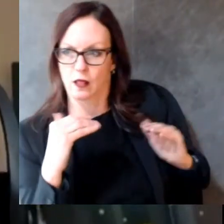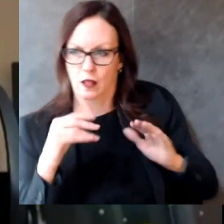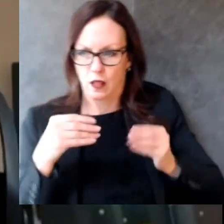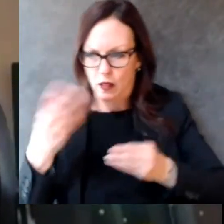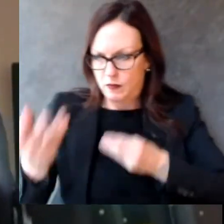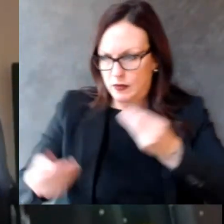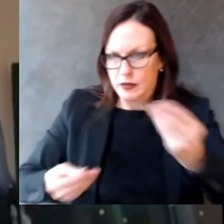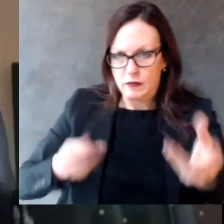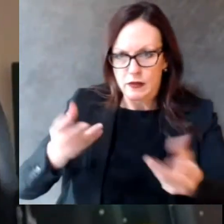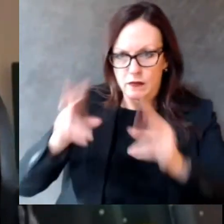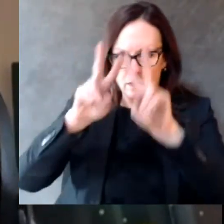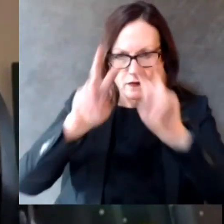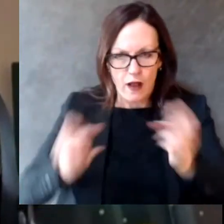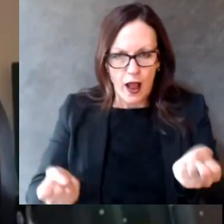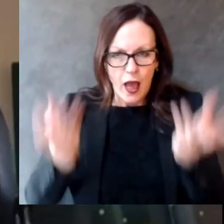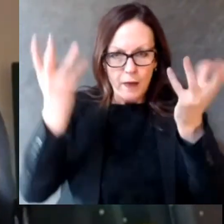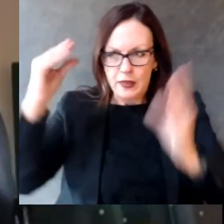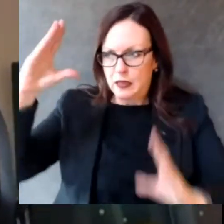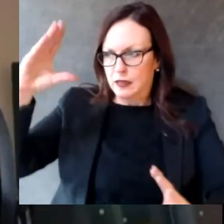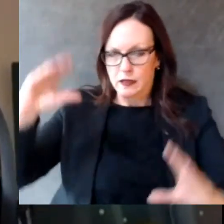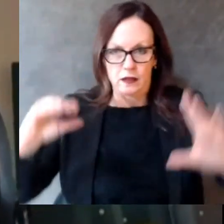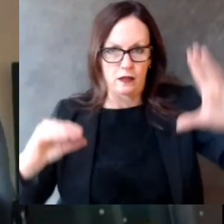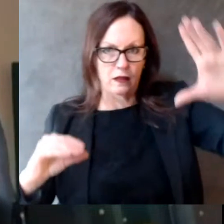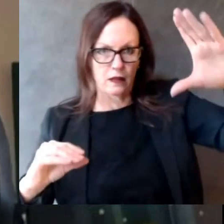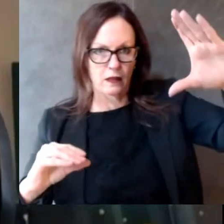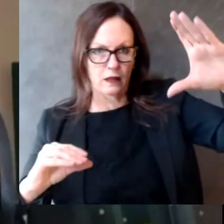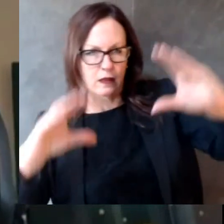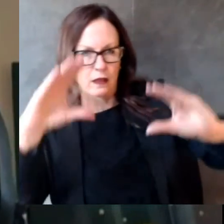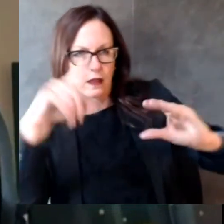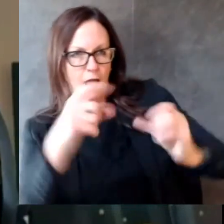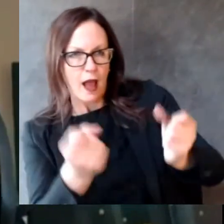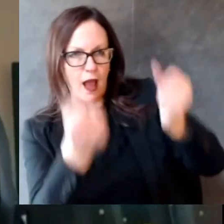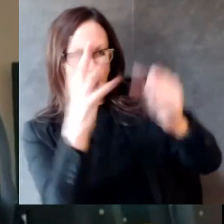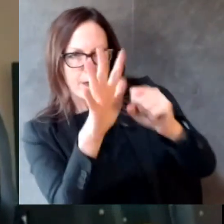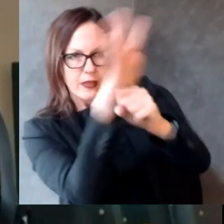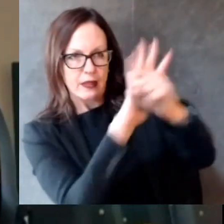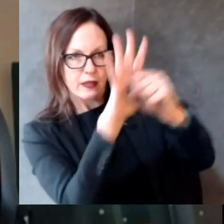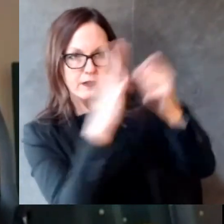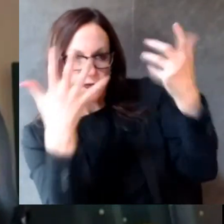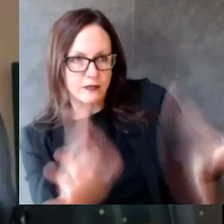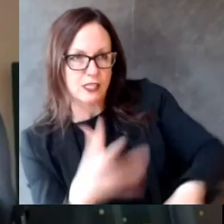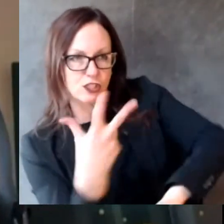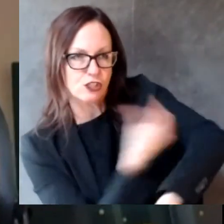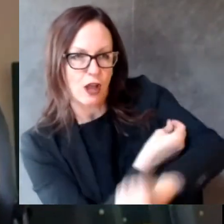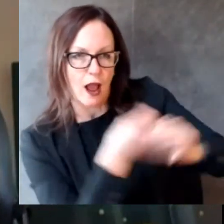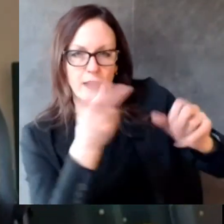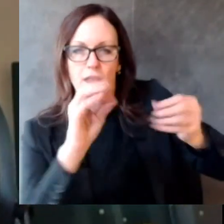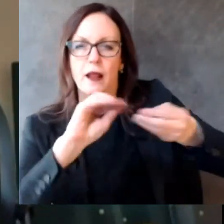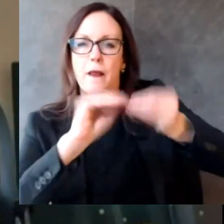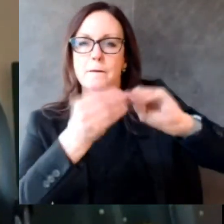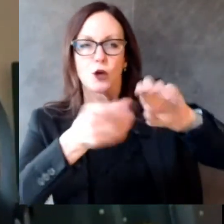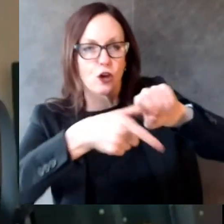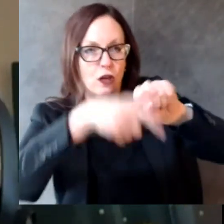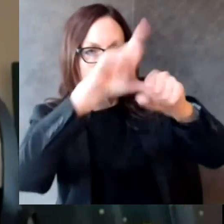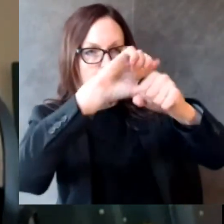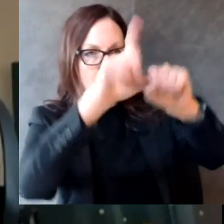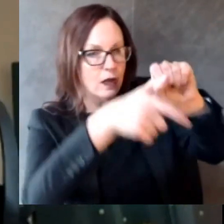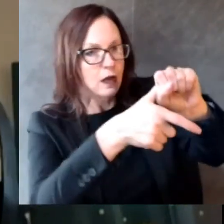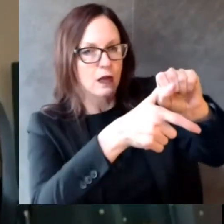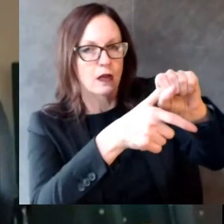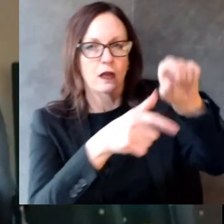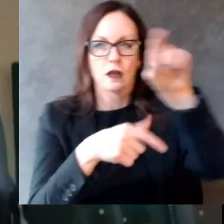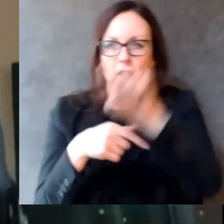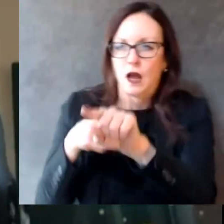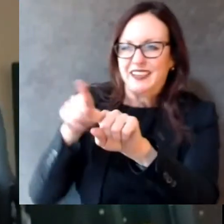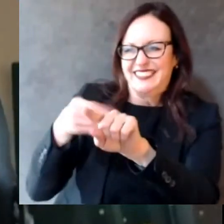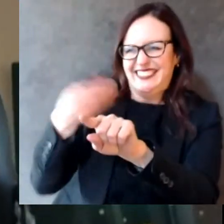an on-demand request system for our vaccinators. And so they'll be able to just request how much